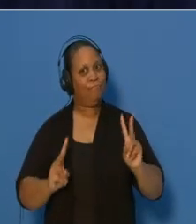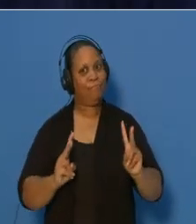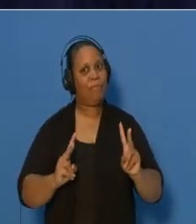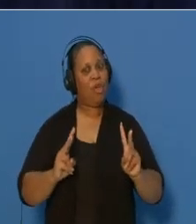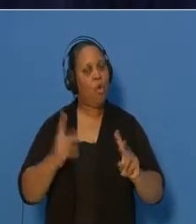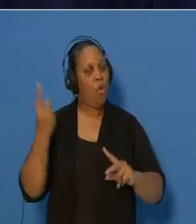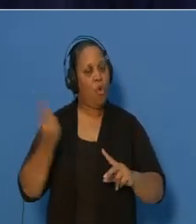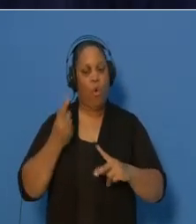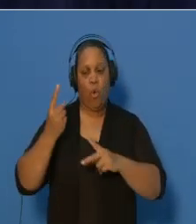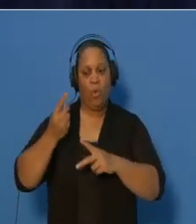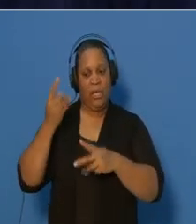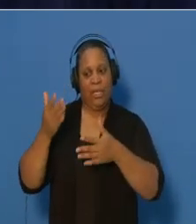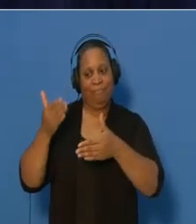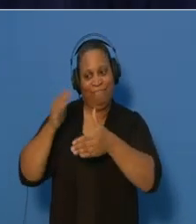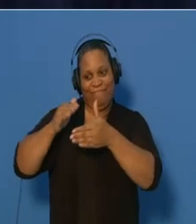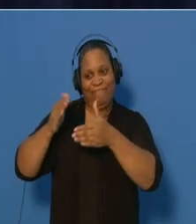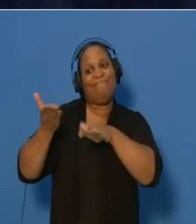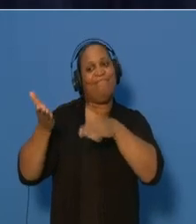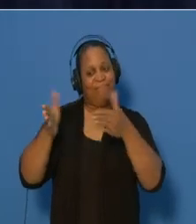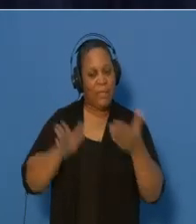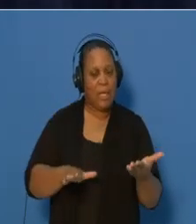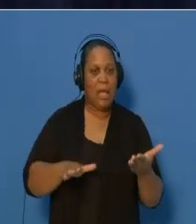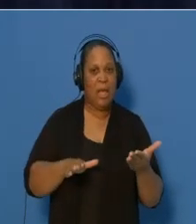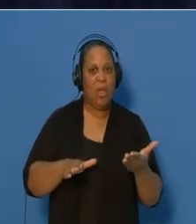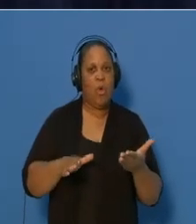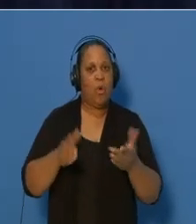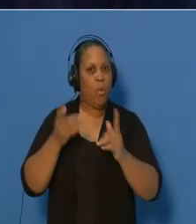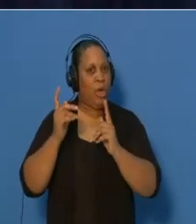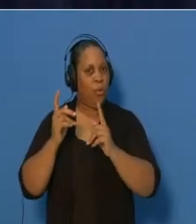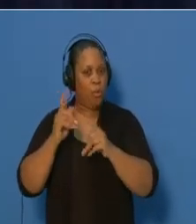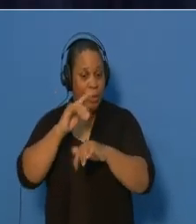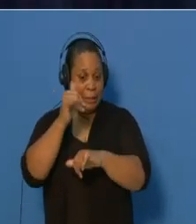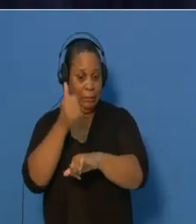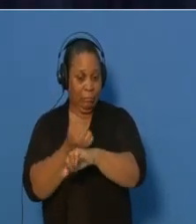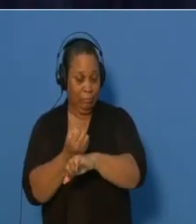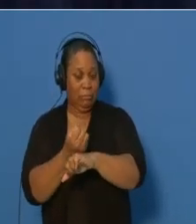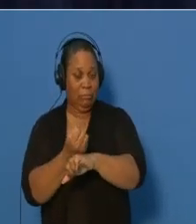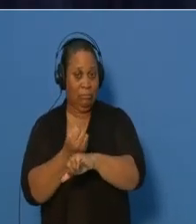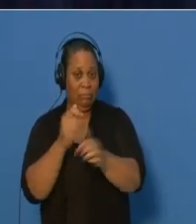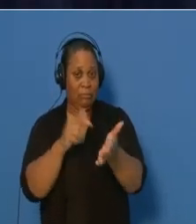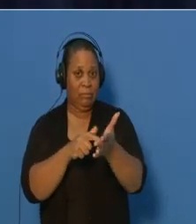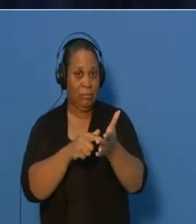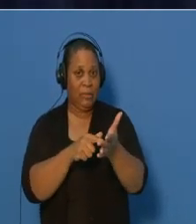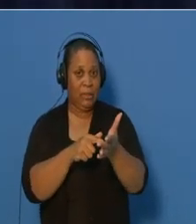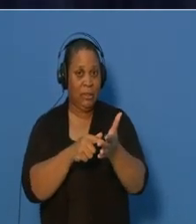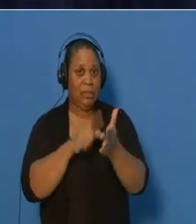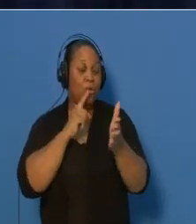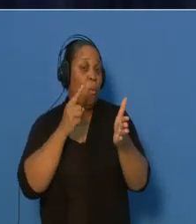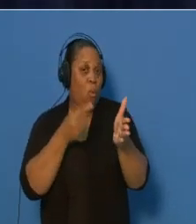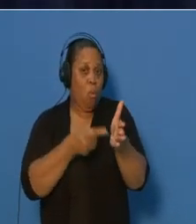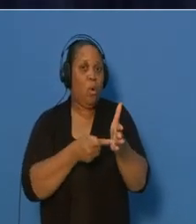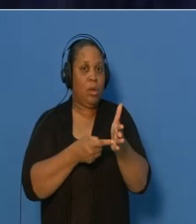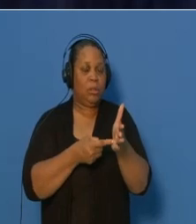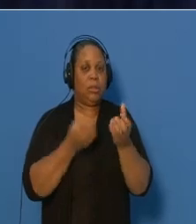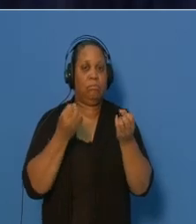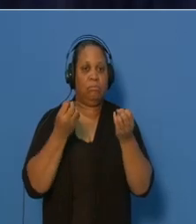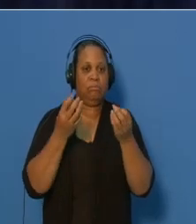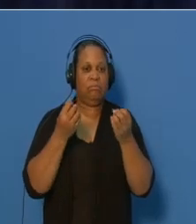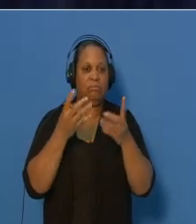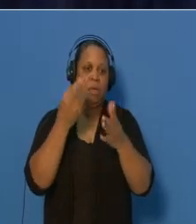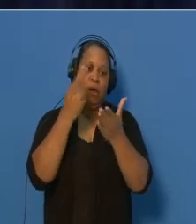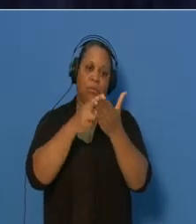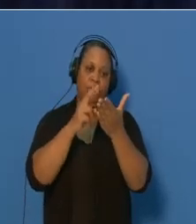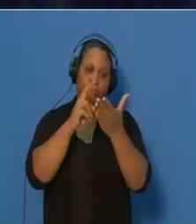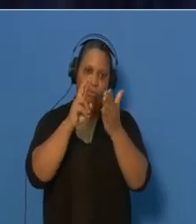life, so that we could, even before we did this actual emergency shelter in place order. So there are a number of